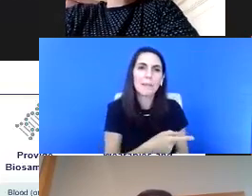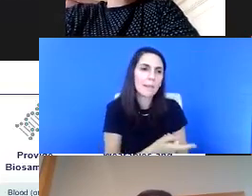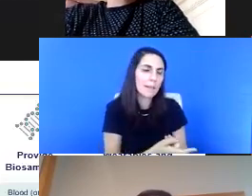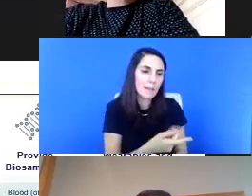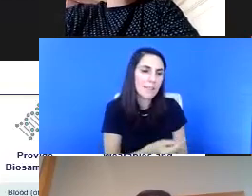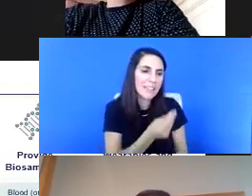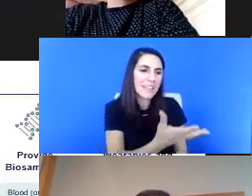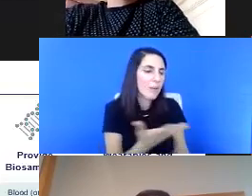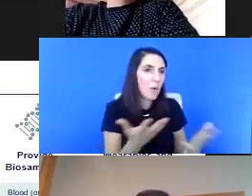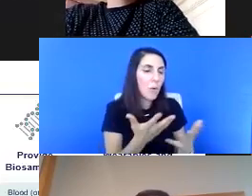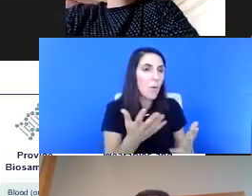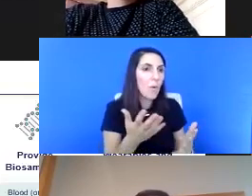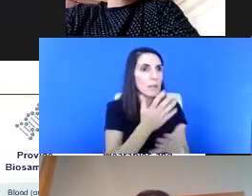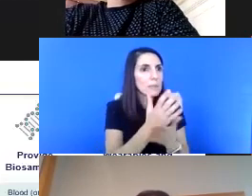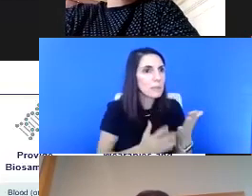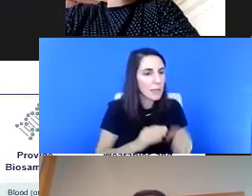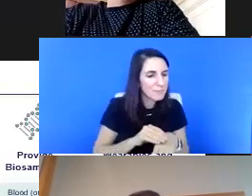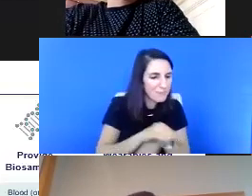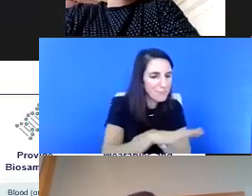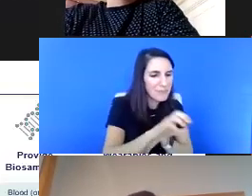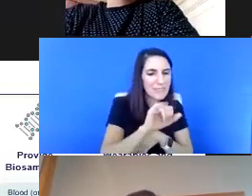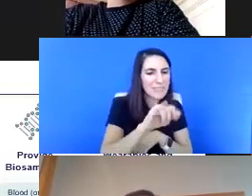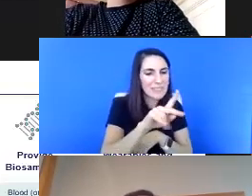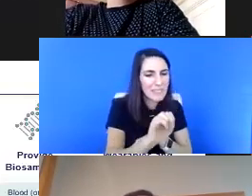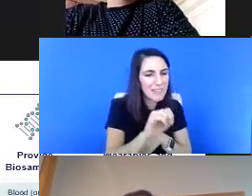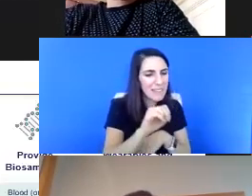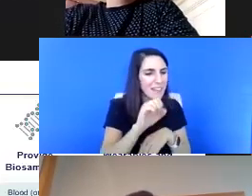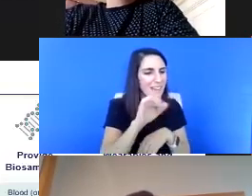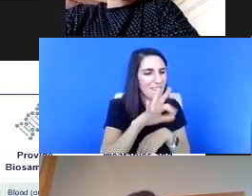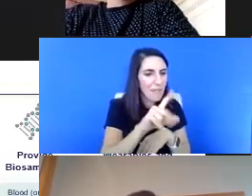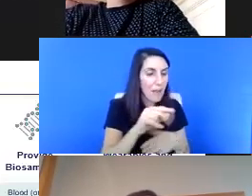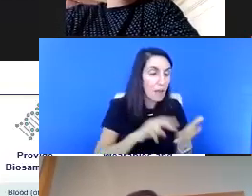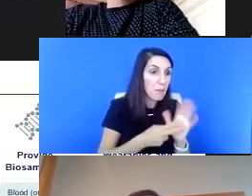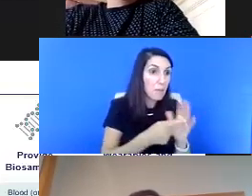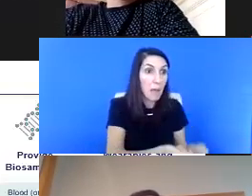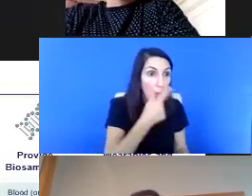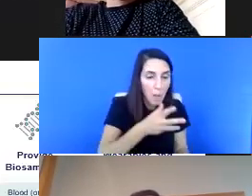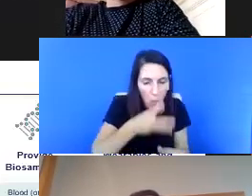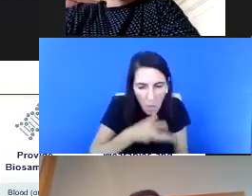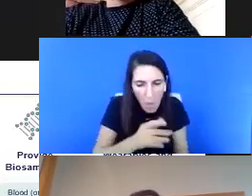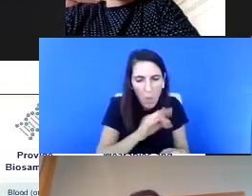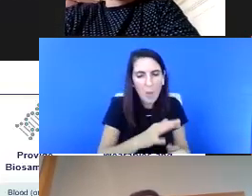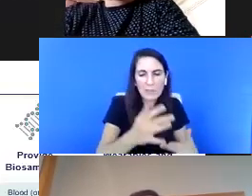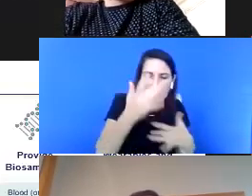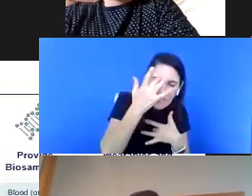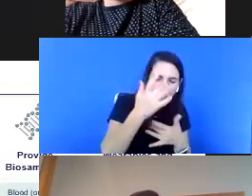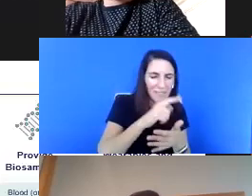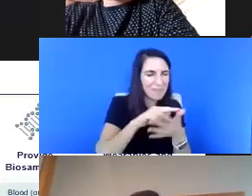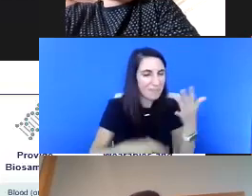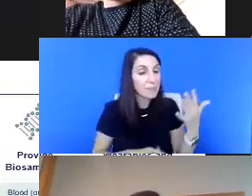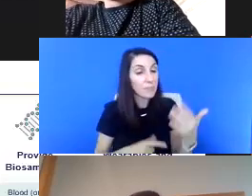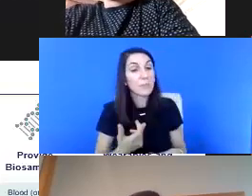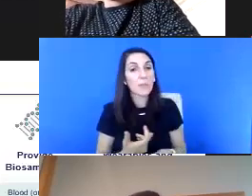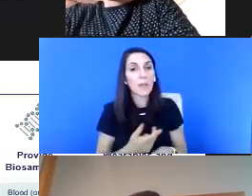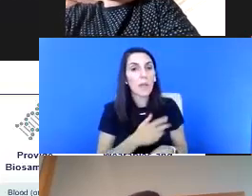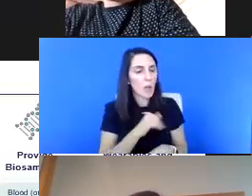potential side effects that are affecting their health in other ways when they're not even getting the benefit of the medication to begin with. And we see this quite a bit